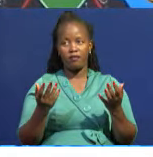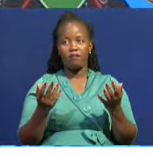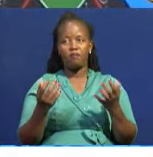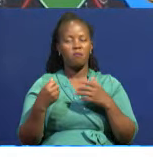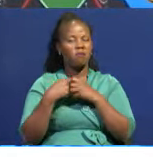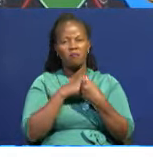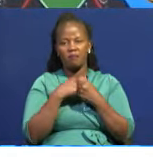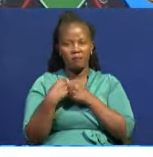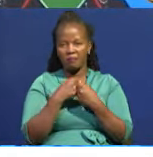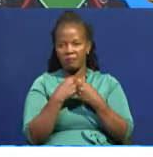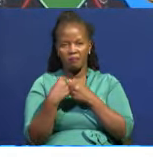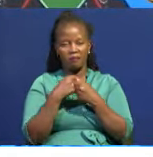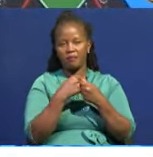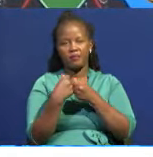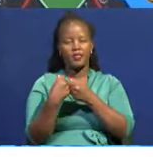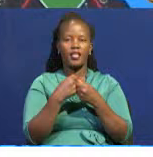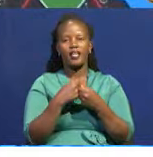challenges.